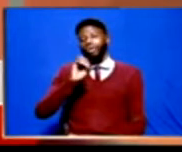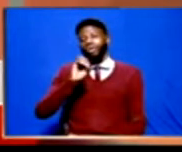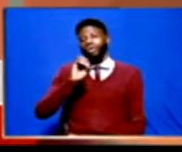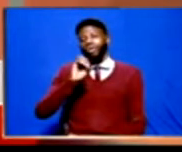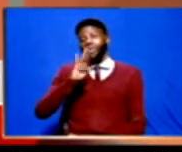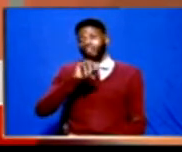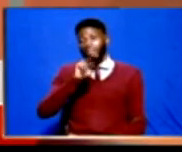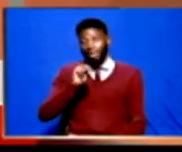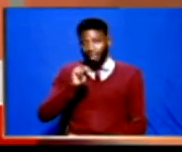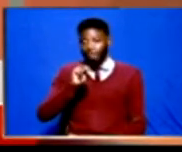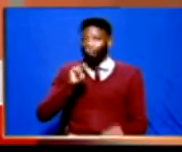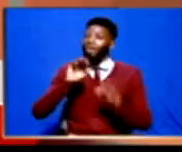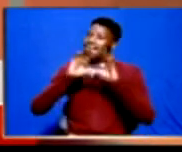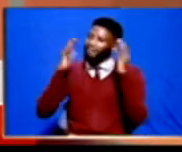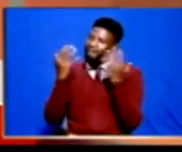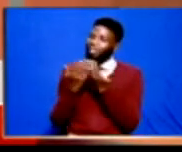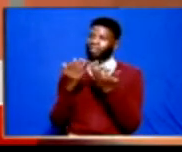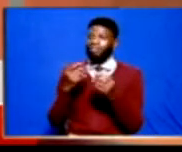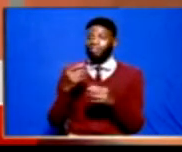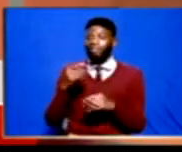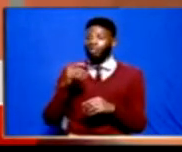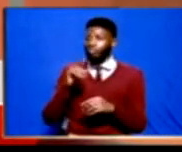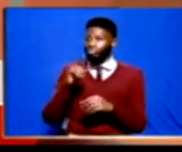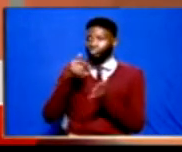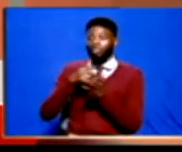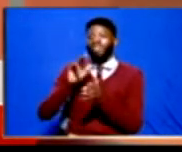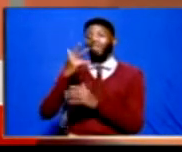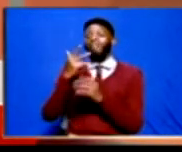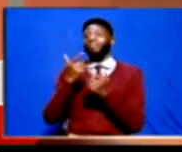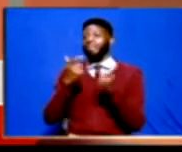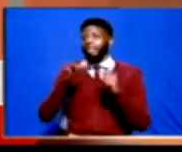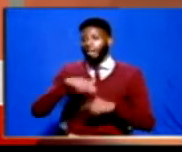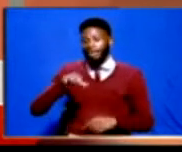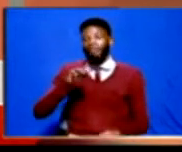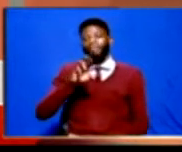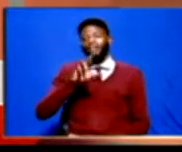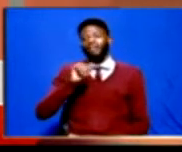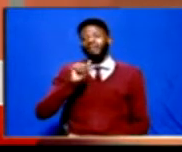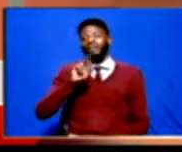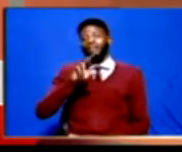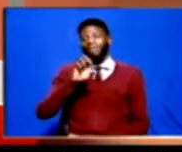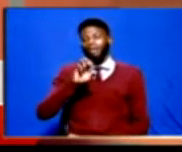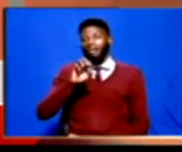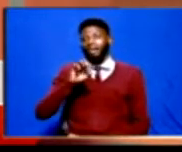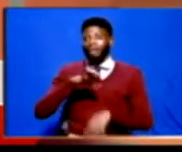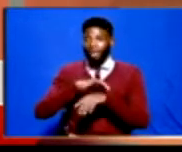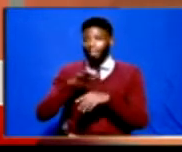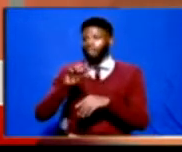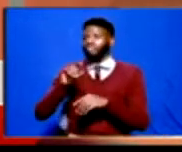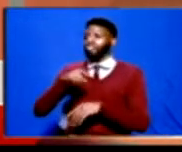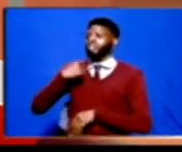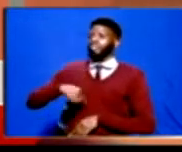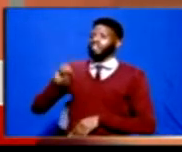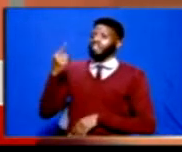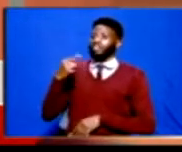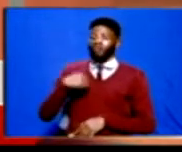whole world. Actually, it's one of the third largest reserves for rare earths, for outside of China. So I think that is something